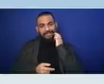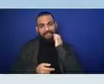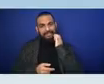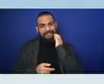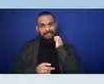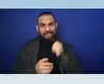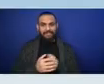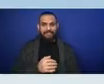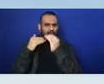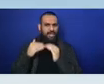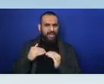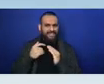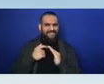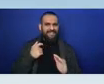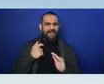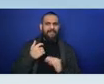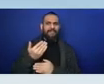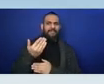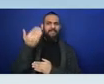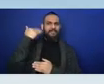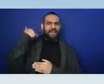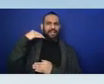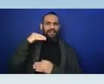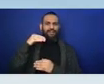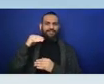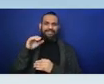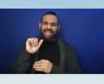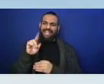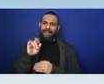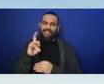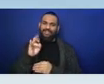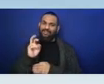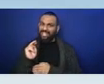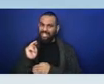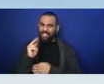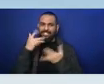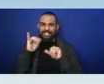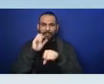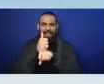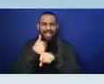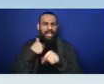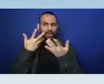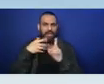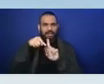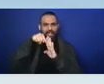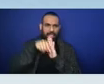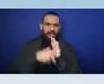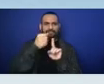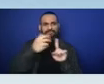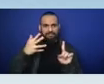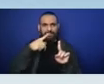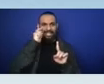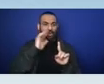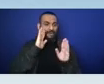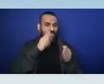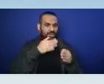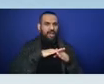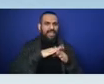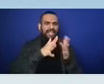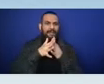the states so that the states can then distribute them to folks like Chief Rodriguez, and he can get them into the arms of everybody.